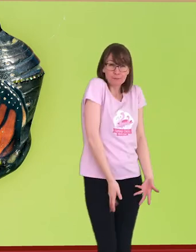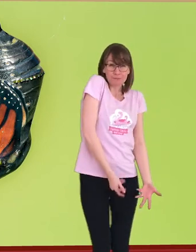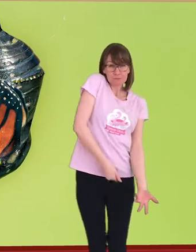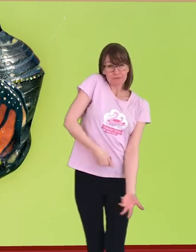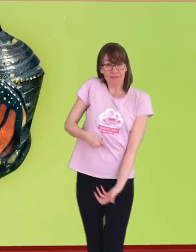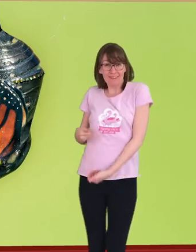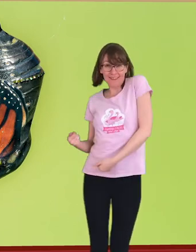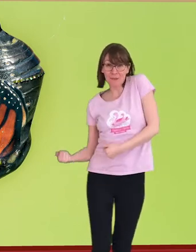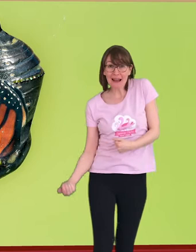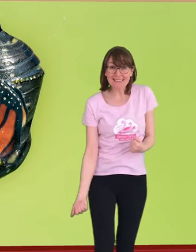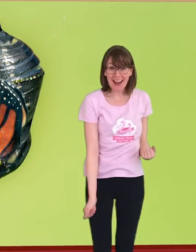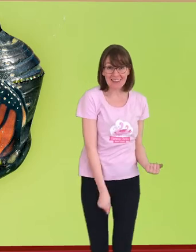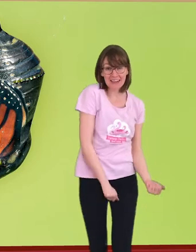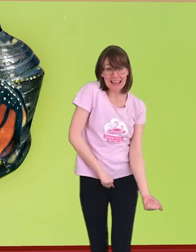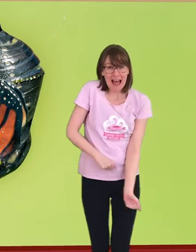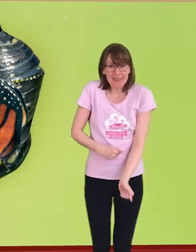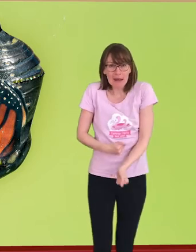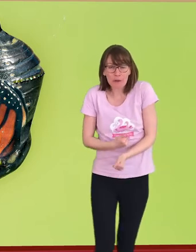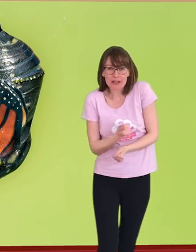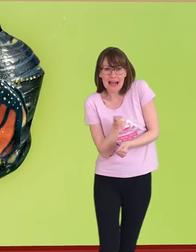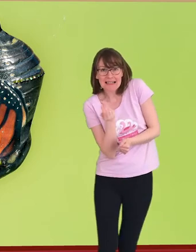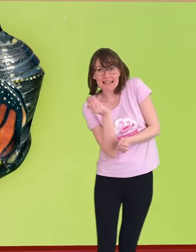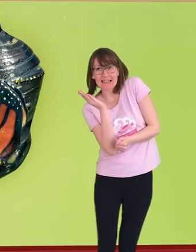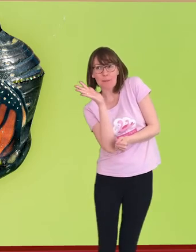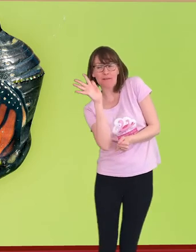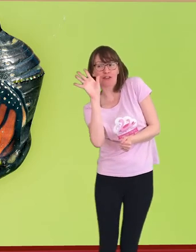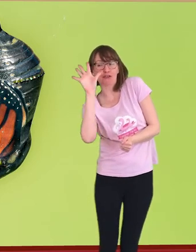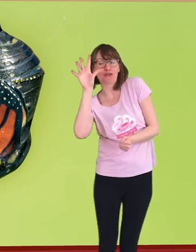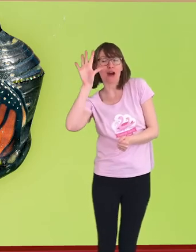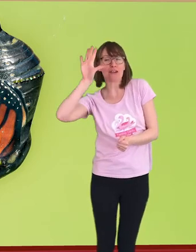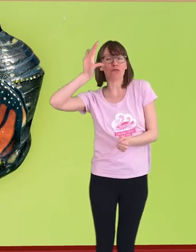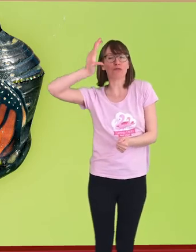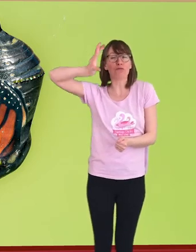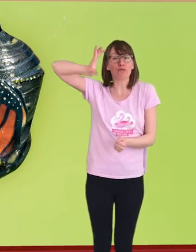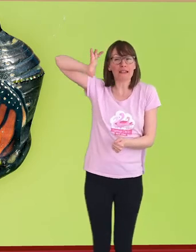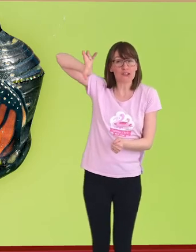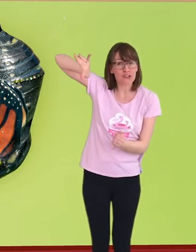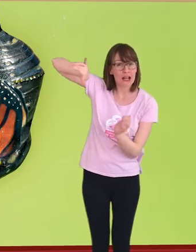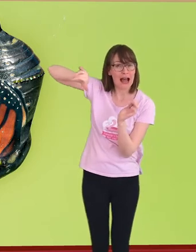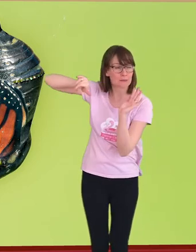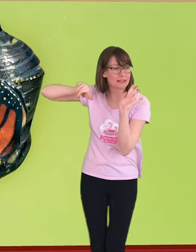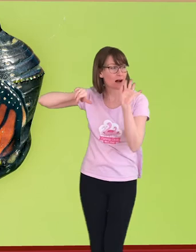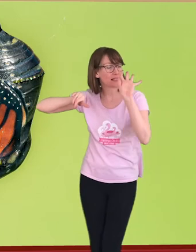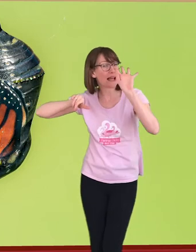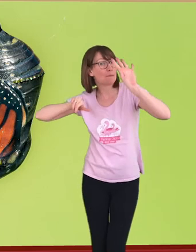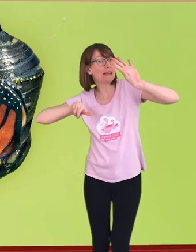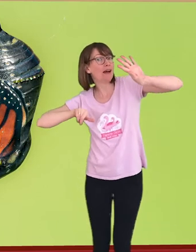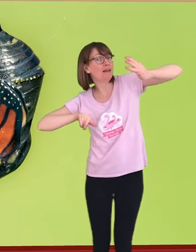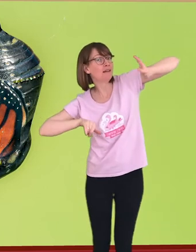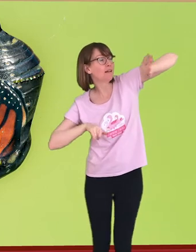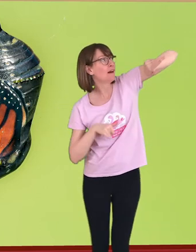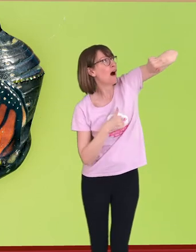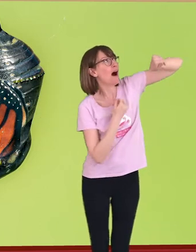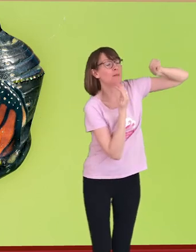wriggle. Well done. And then we're going to add in a little bit of a stretch or a reach as we start to get